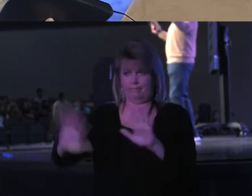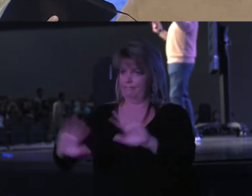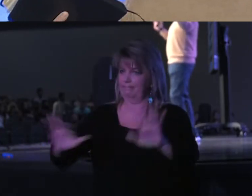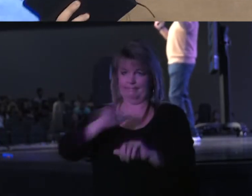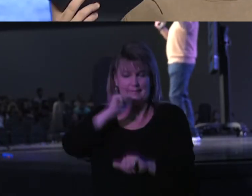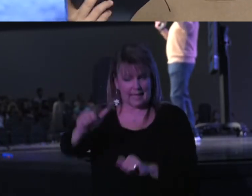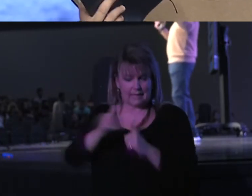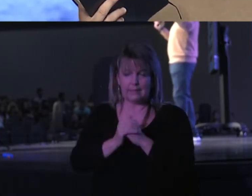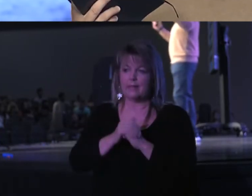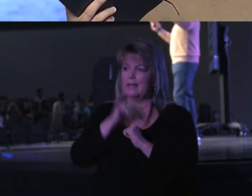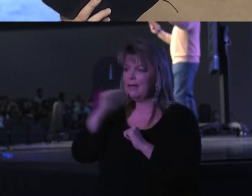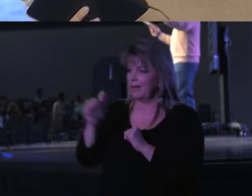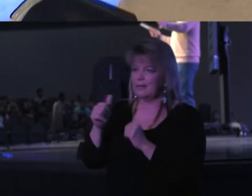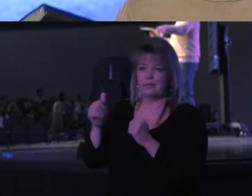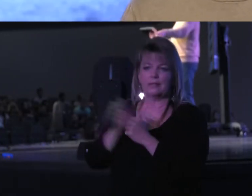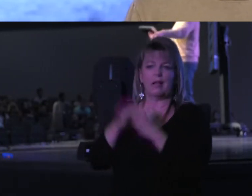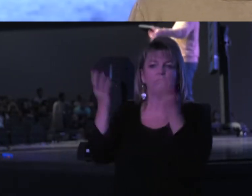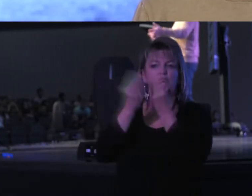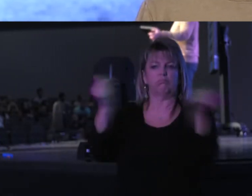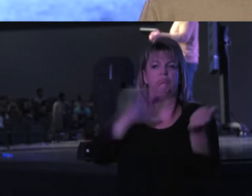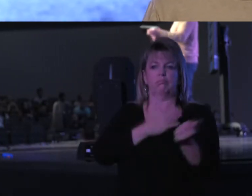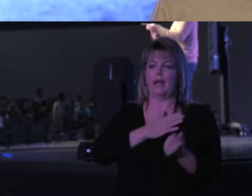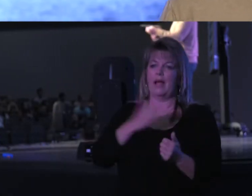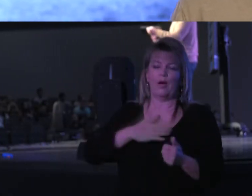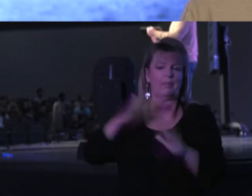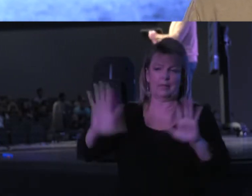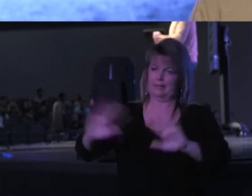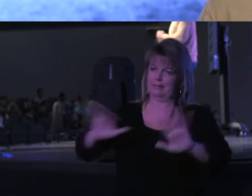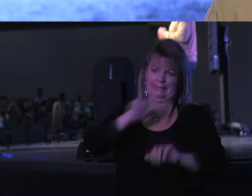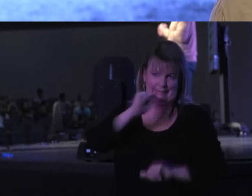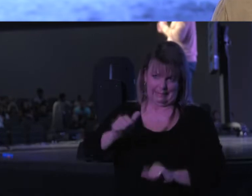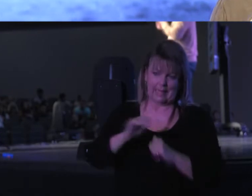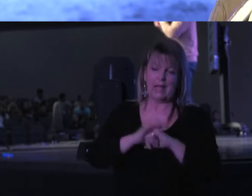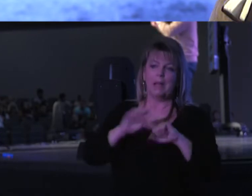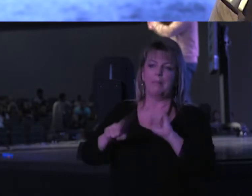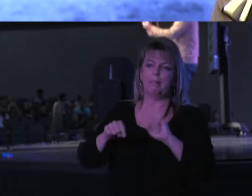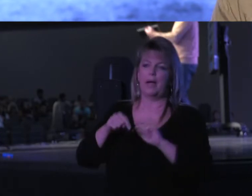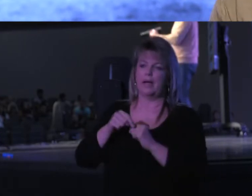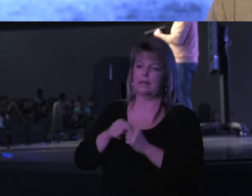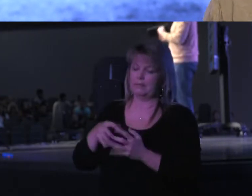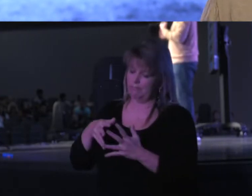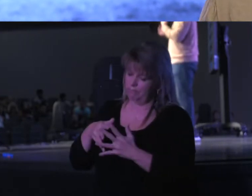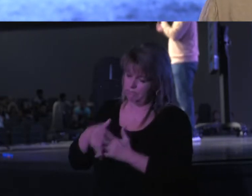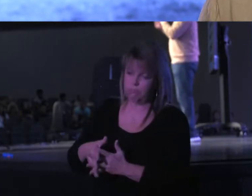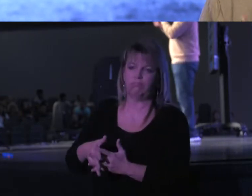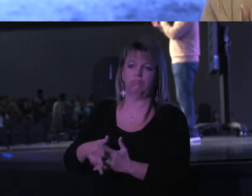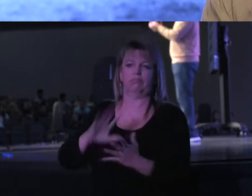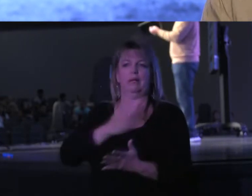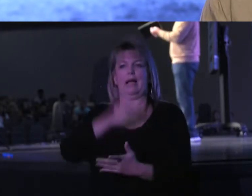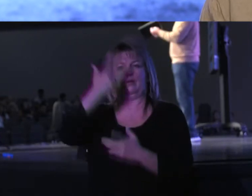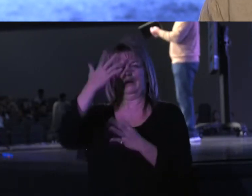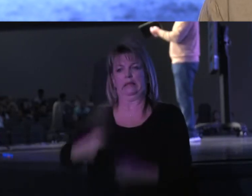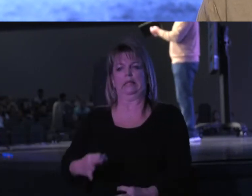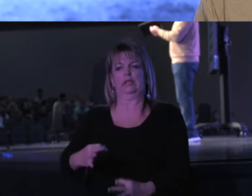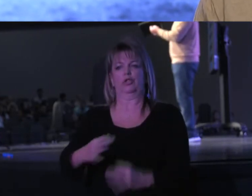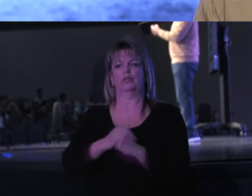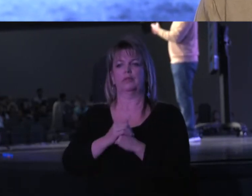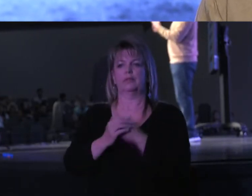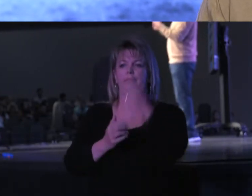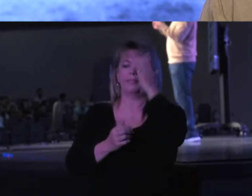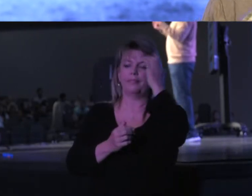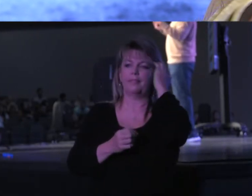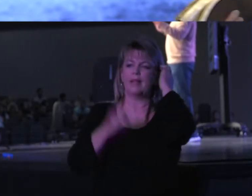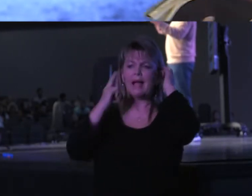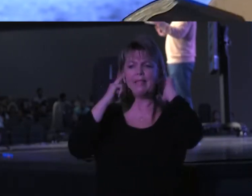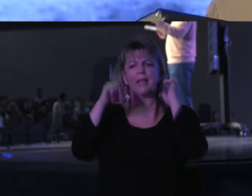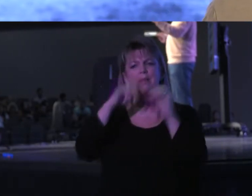It does not kill all of our happiness, but it does permeate the decisions we make. I